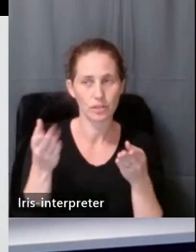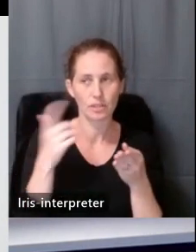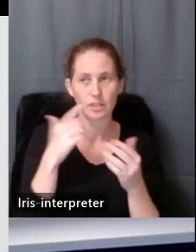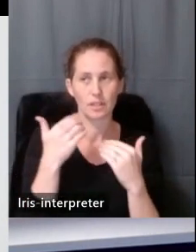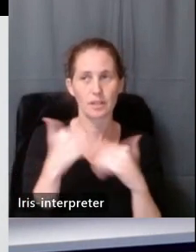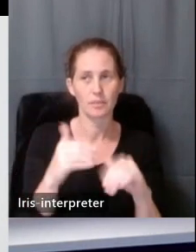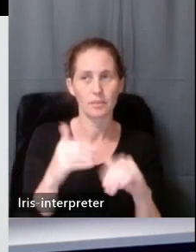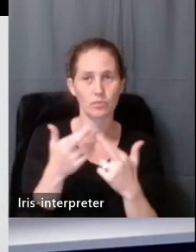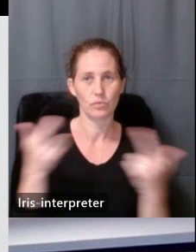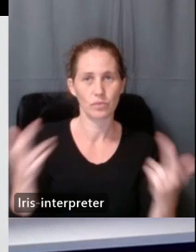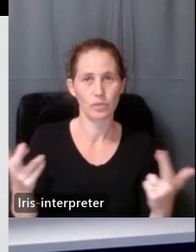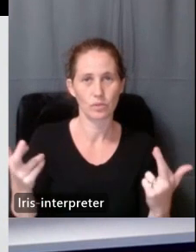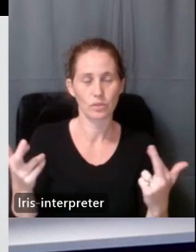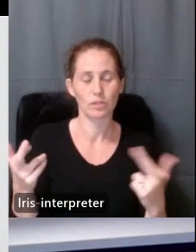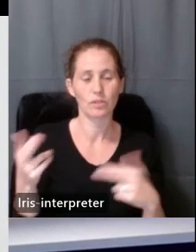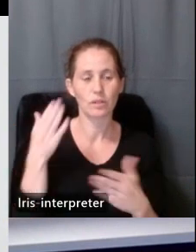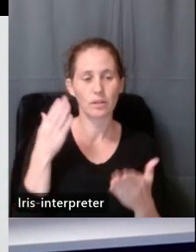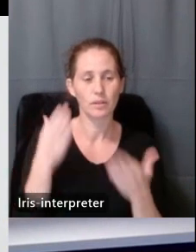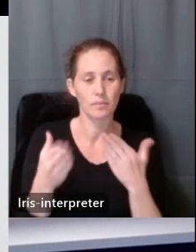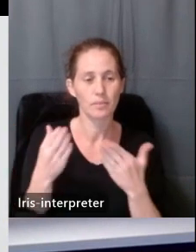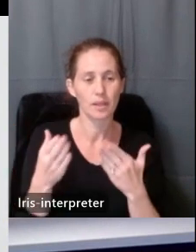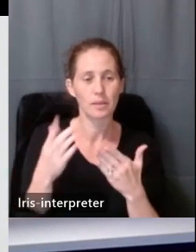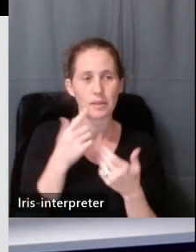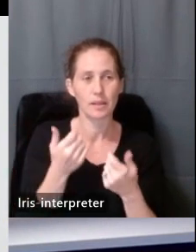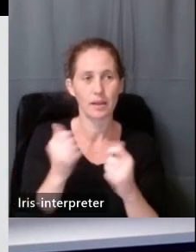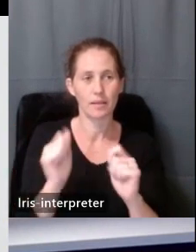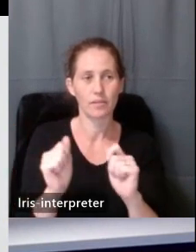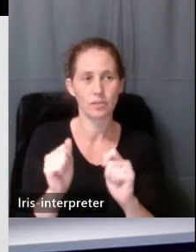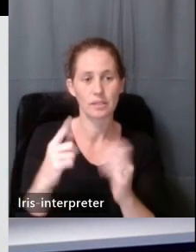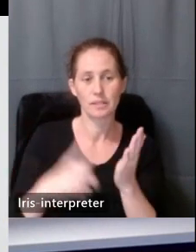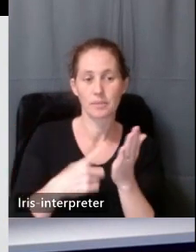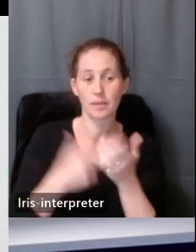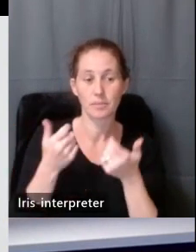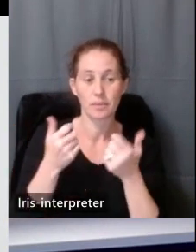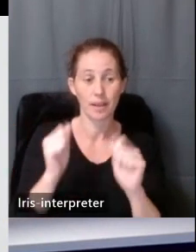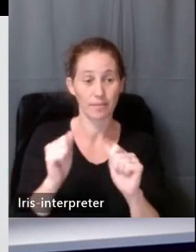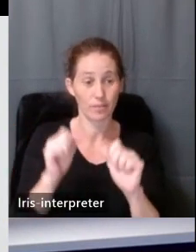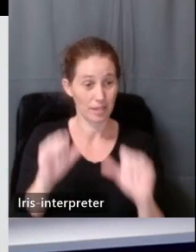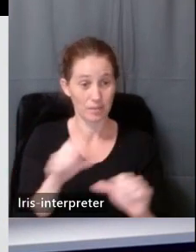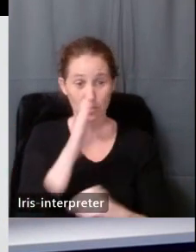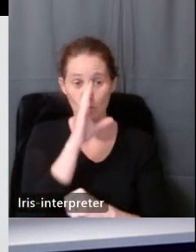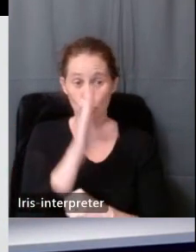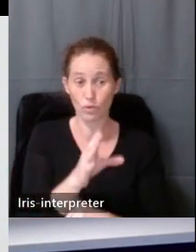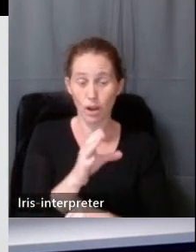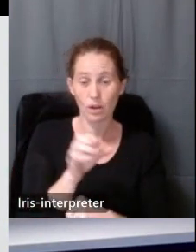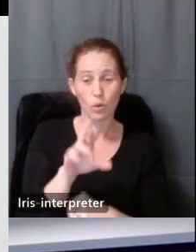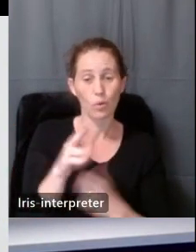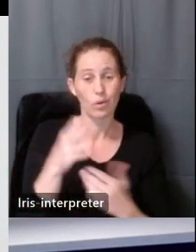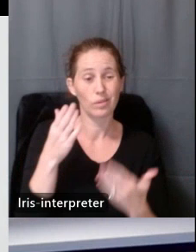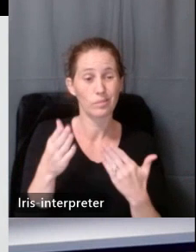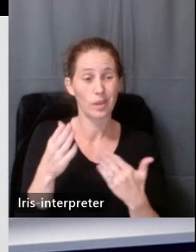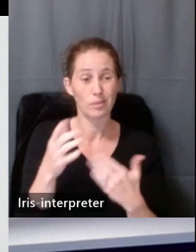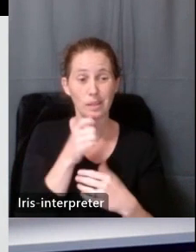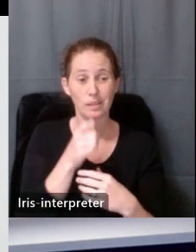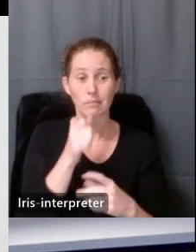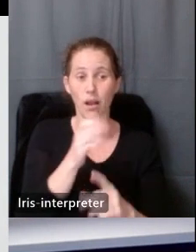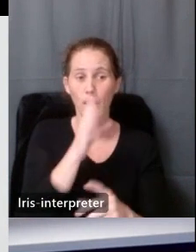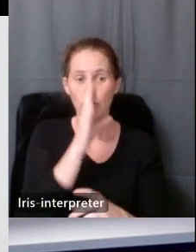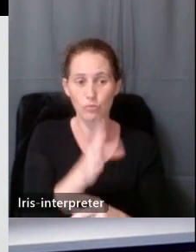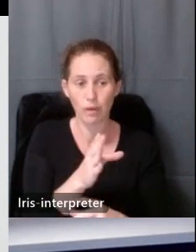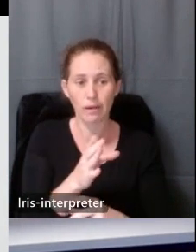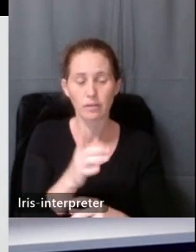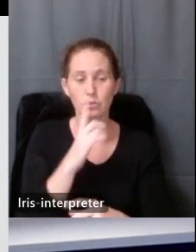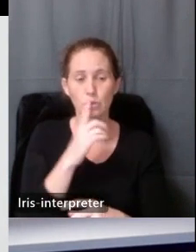limited resources, there may be efforts, and sometimes the efforts can be direct or sometimes it can be indirect,